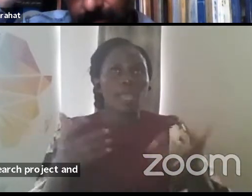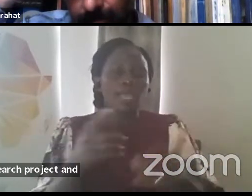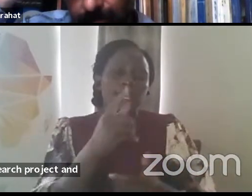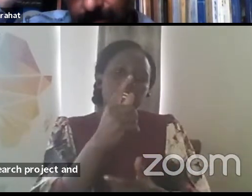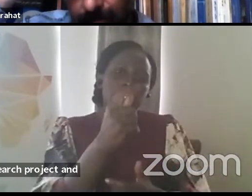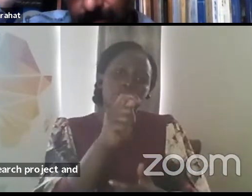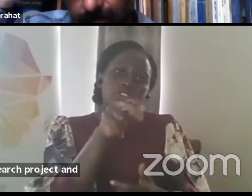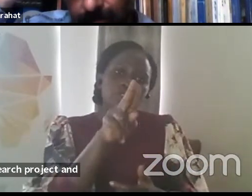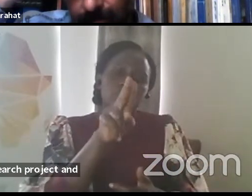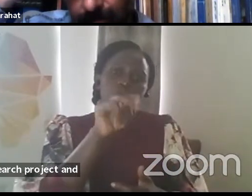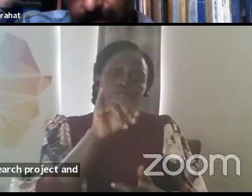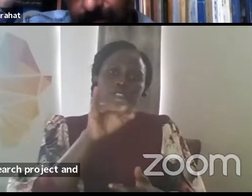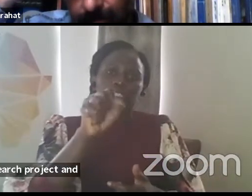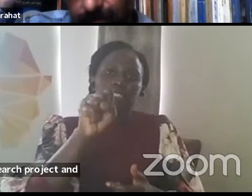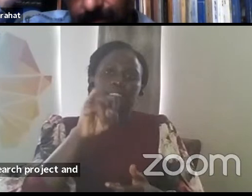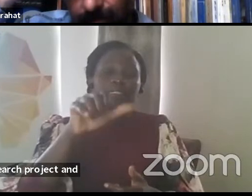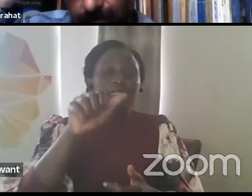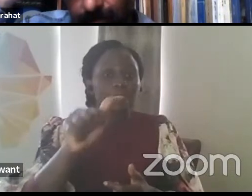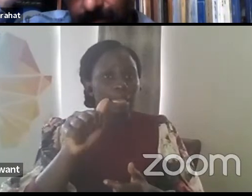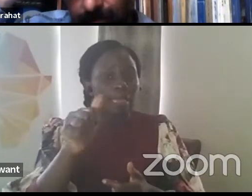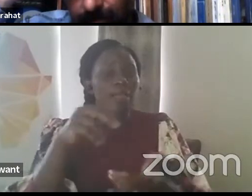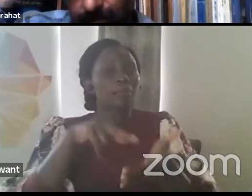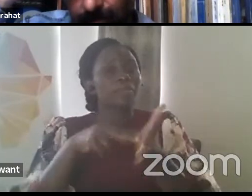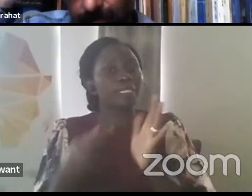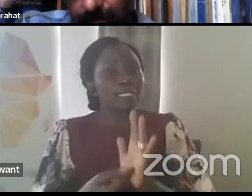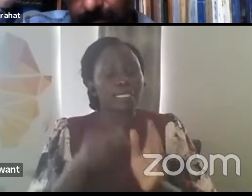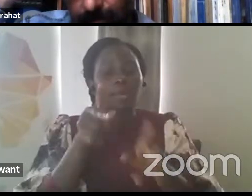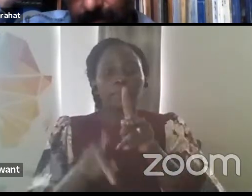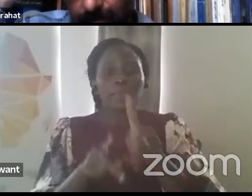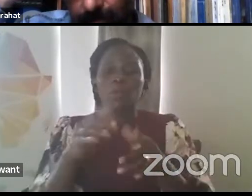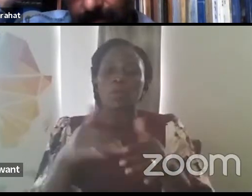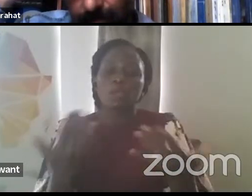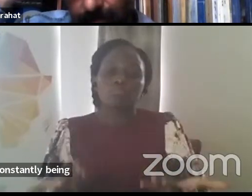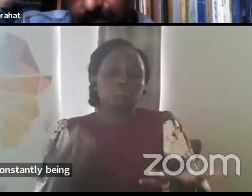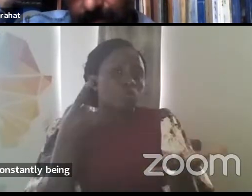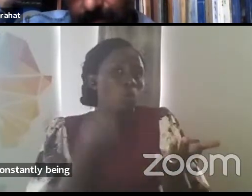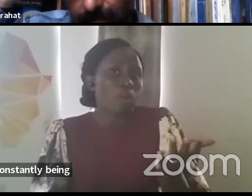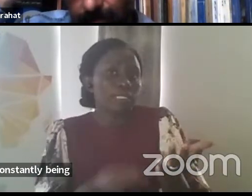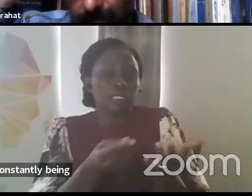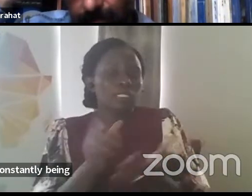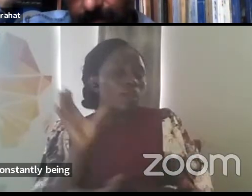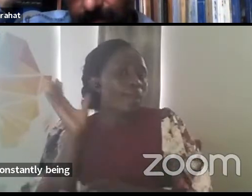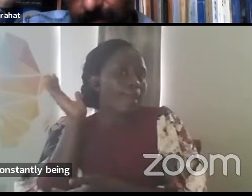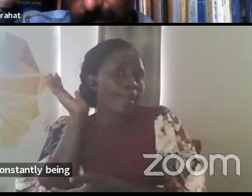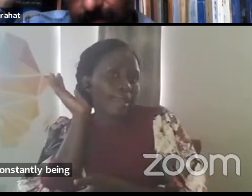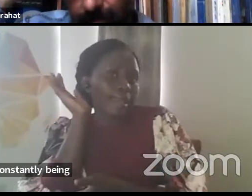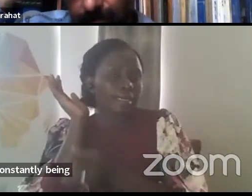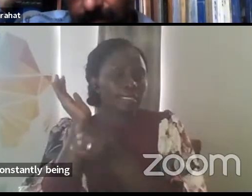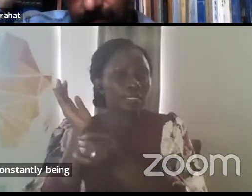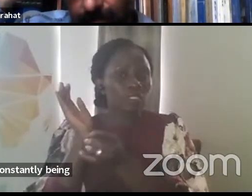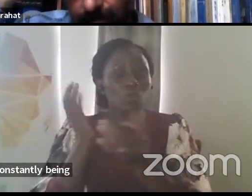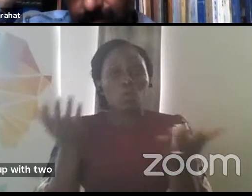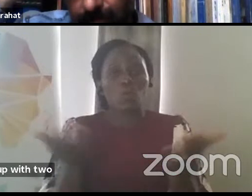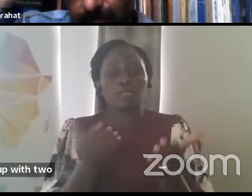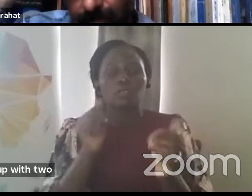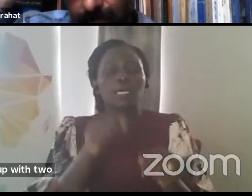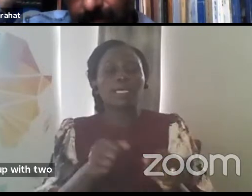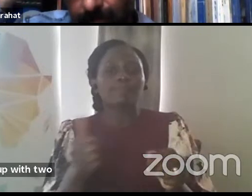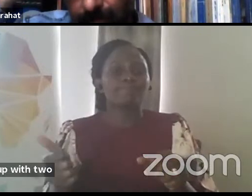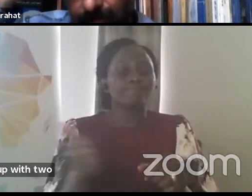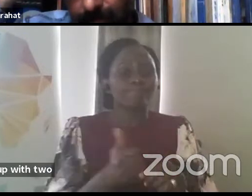thing is that what I've constantly been hearing is that you end up with a group of the